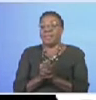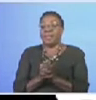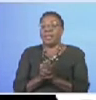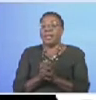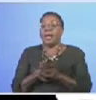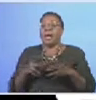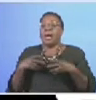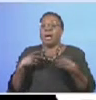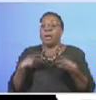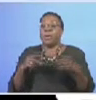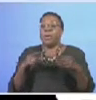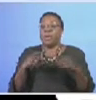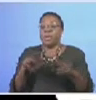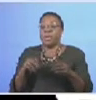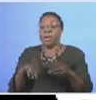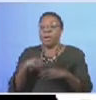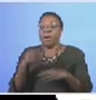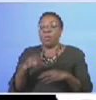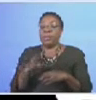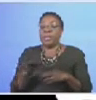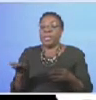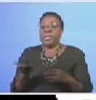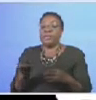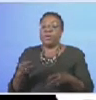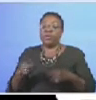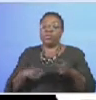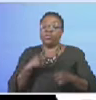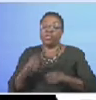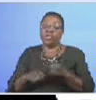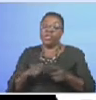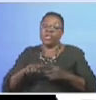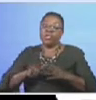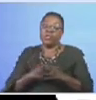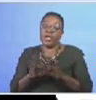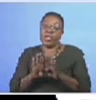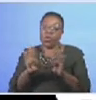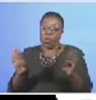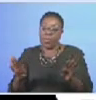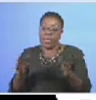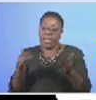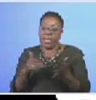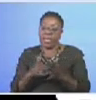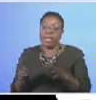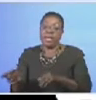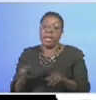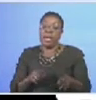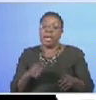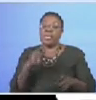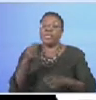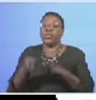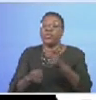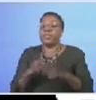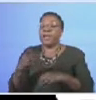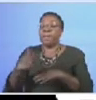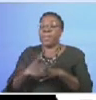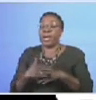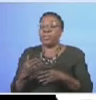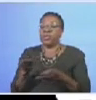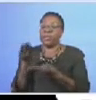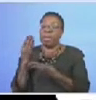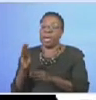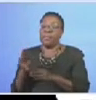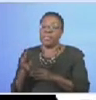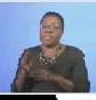A popular outlet for tourists now trying to bounce back as visitors return to the Bahamas. Business at Junkanoo Beach was hit hard